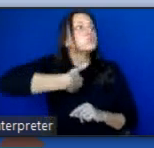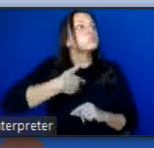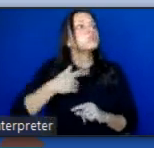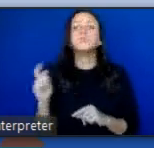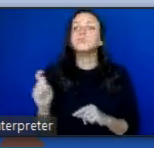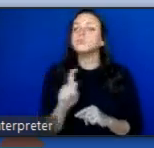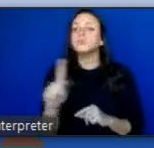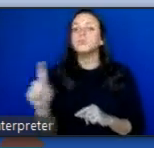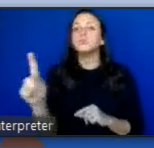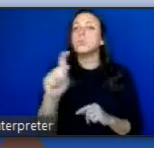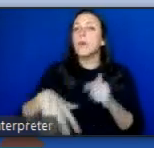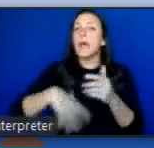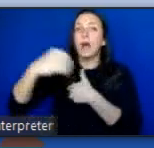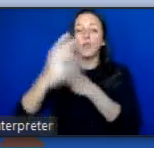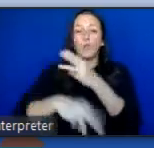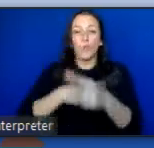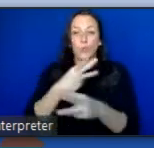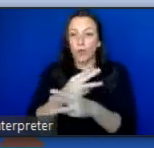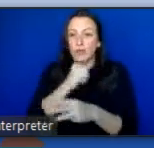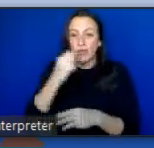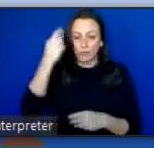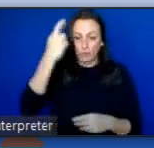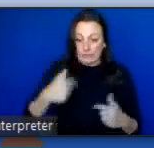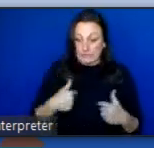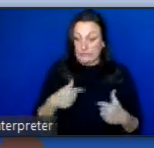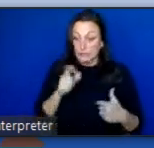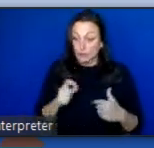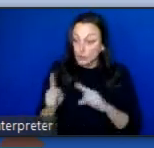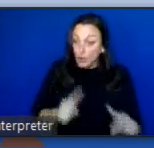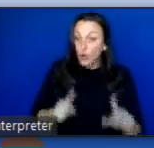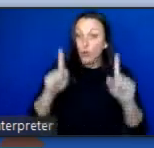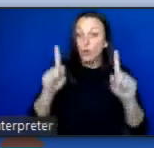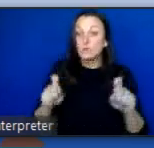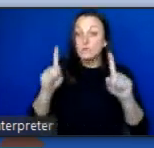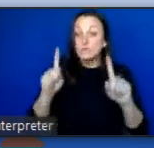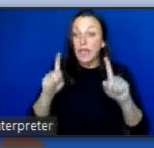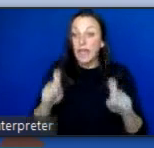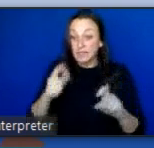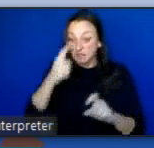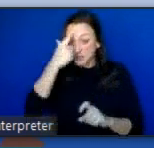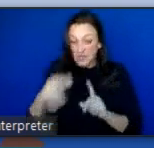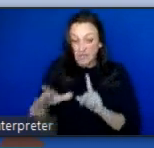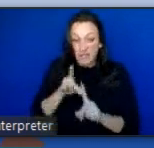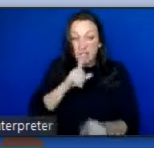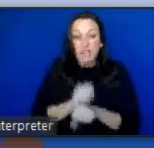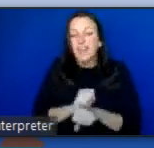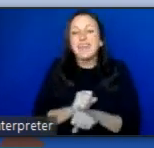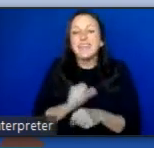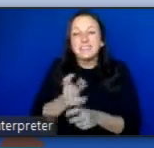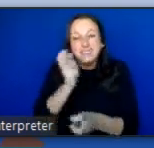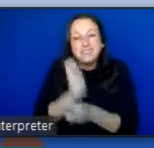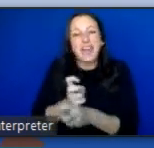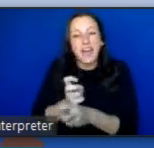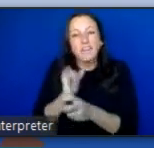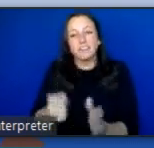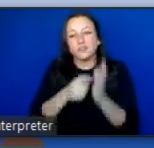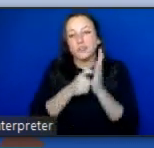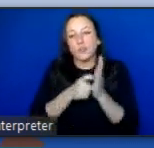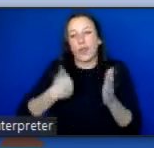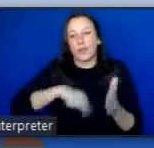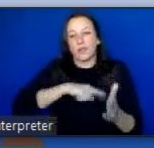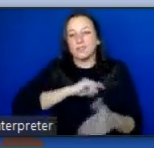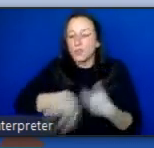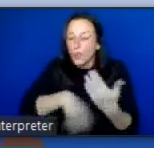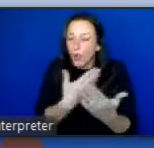be tested, is what has made it so difficult and required us to do all of the societal level